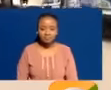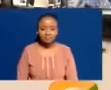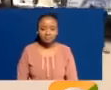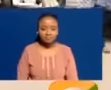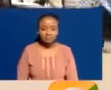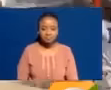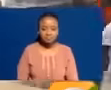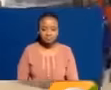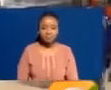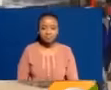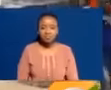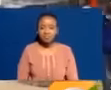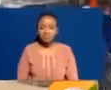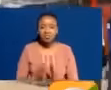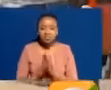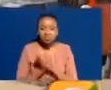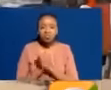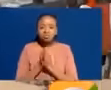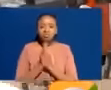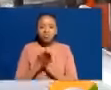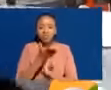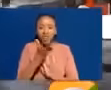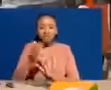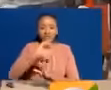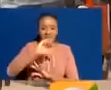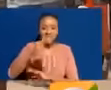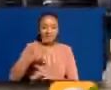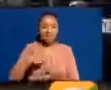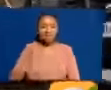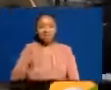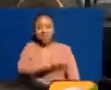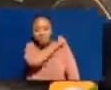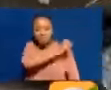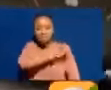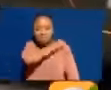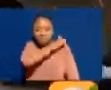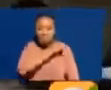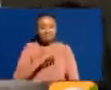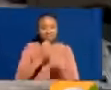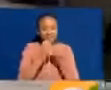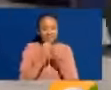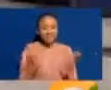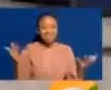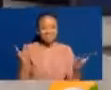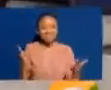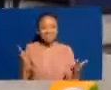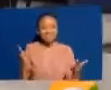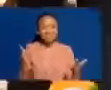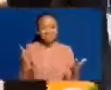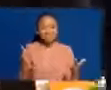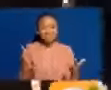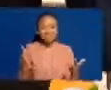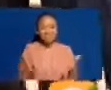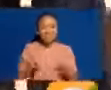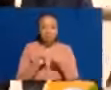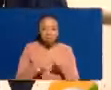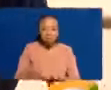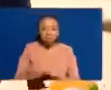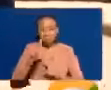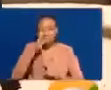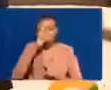Reports of mugging in the Central Business District have also been on the rise, with Central Sub-County Commander Raphael